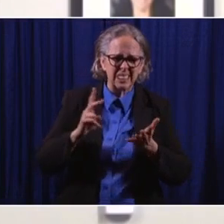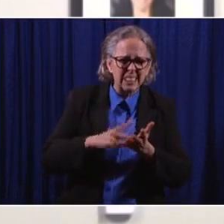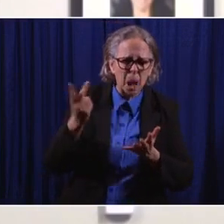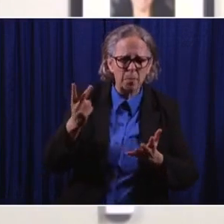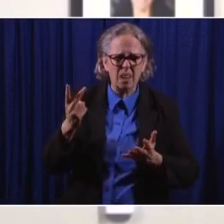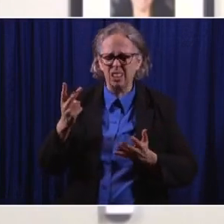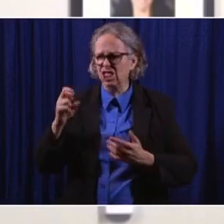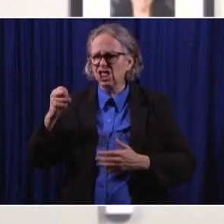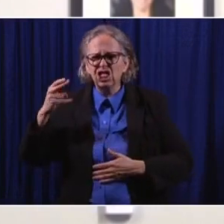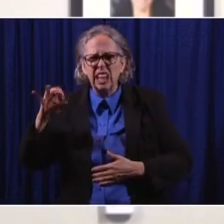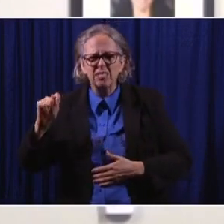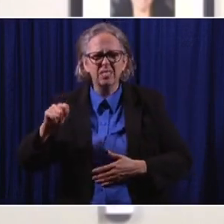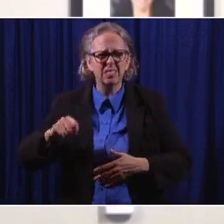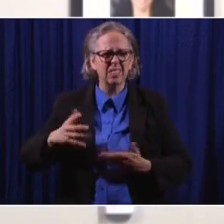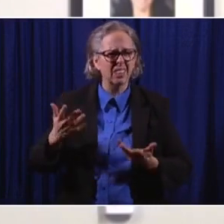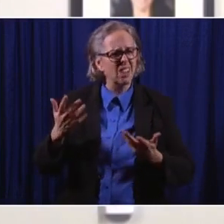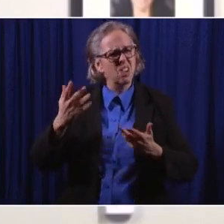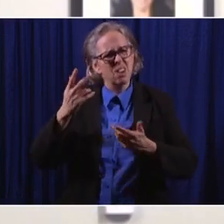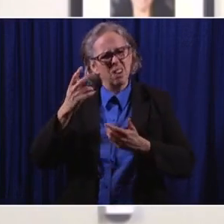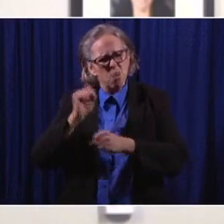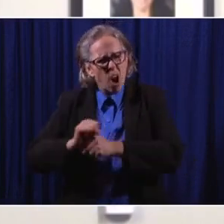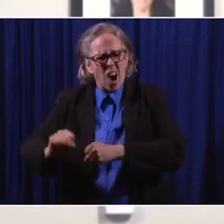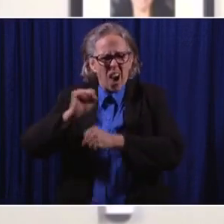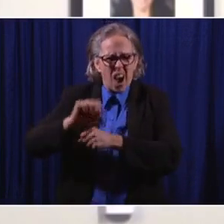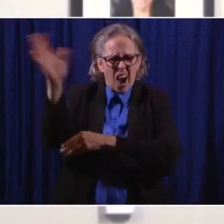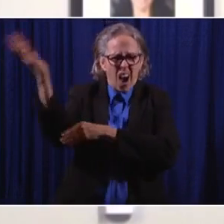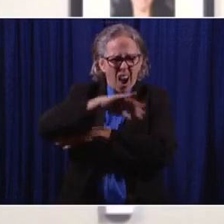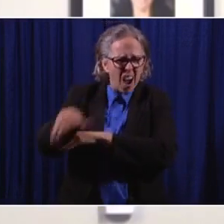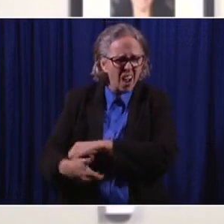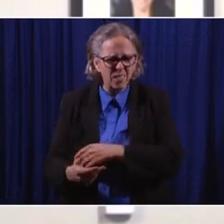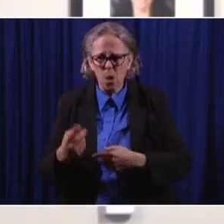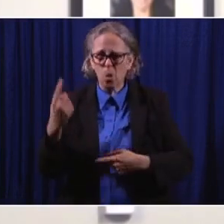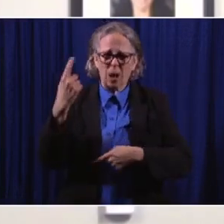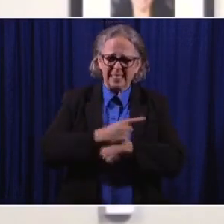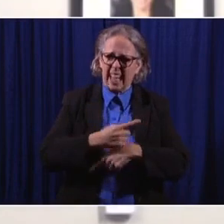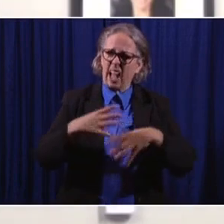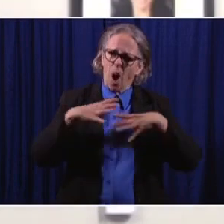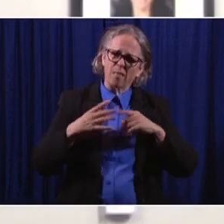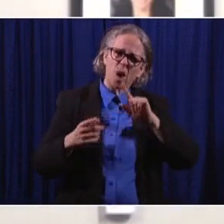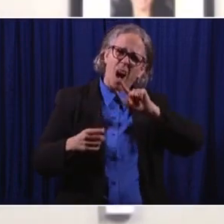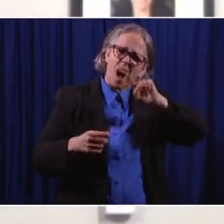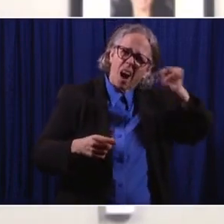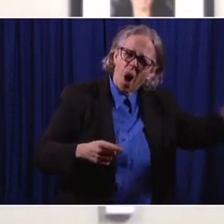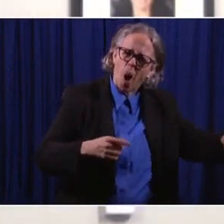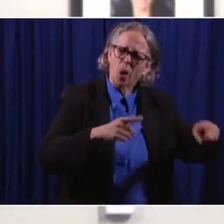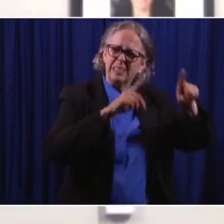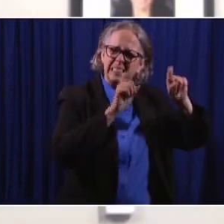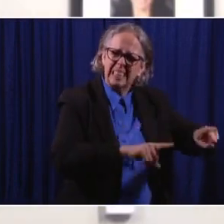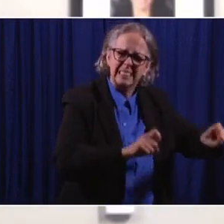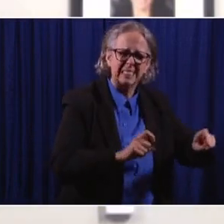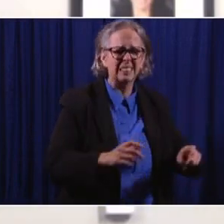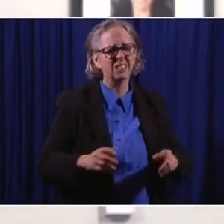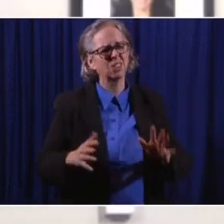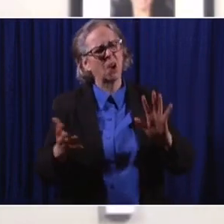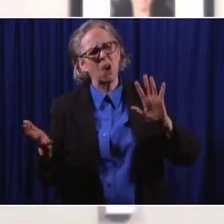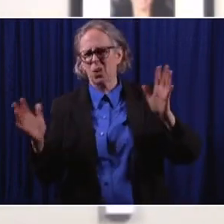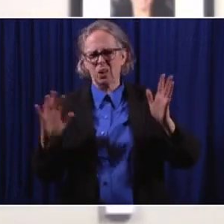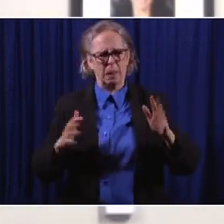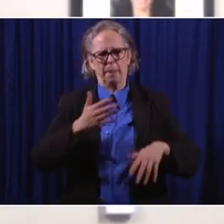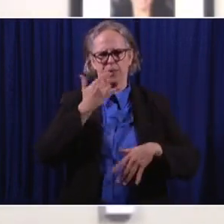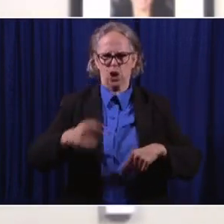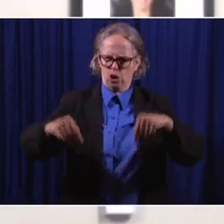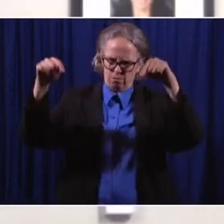to work their days off. I mean, we have a very hardworking staff. They've been doing great work. And what we want to do is bring the testing to the facility all the